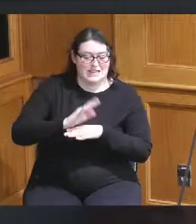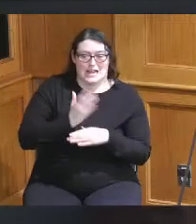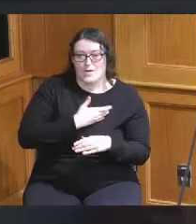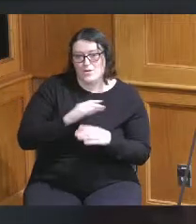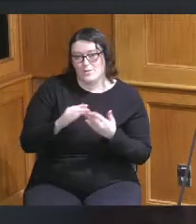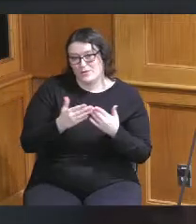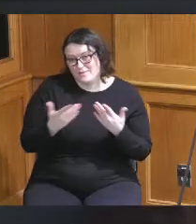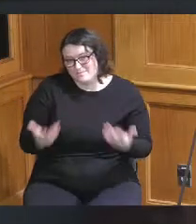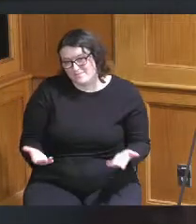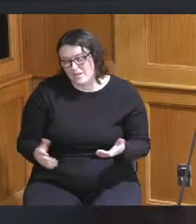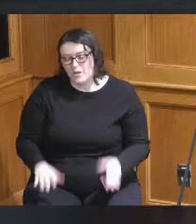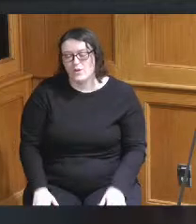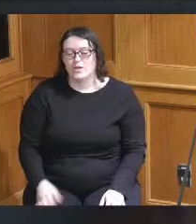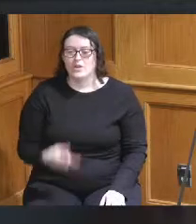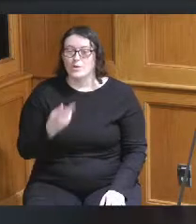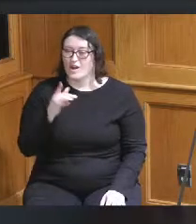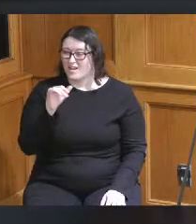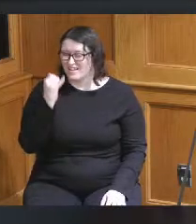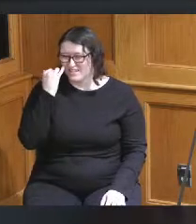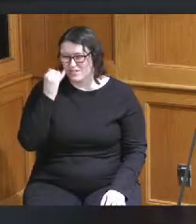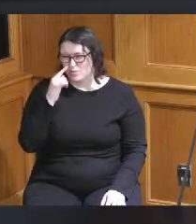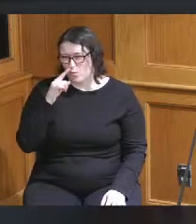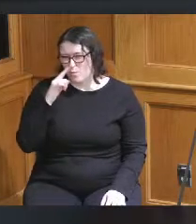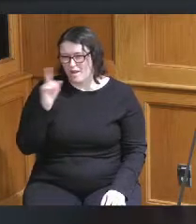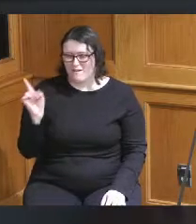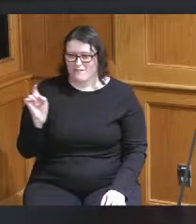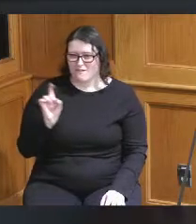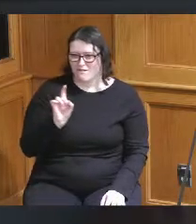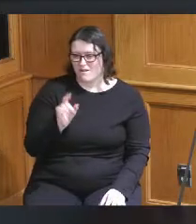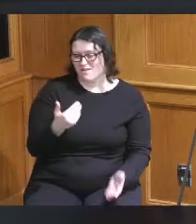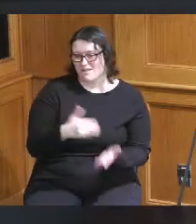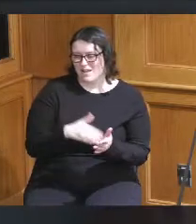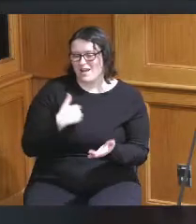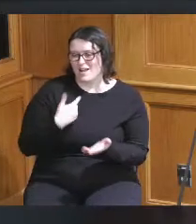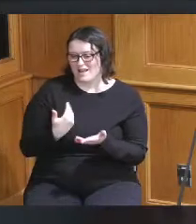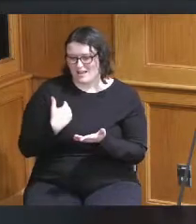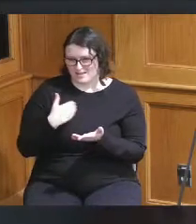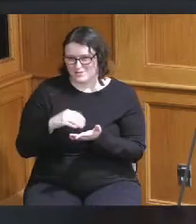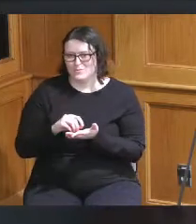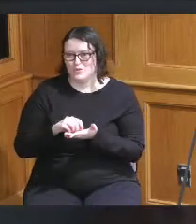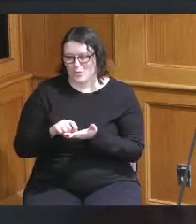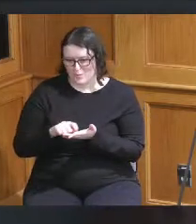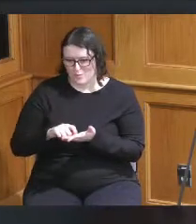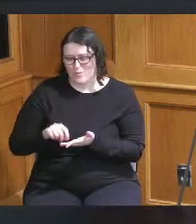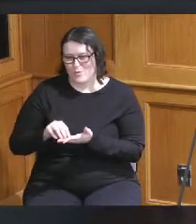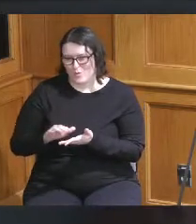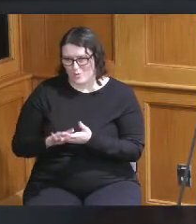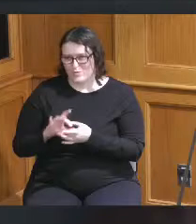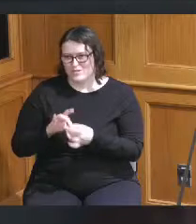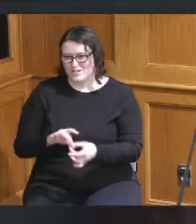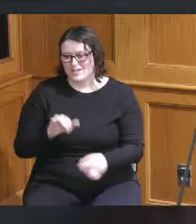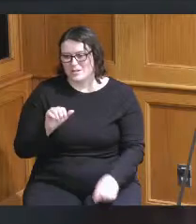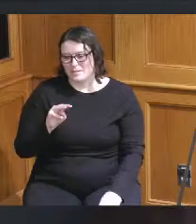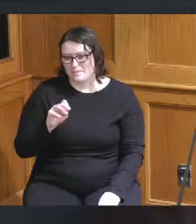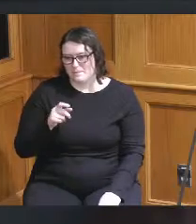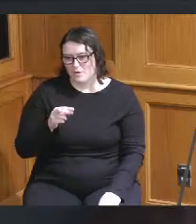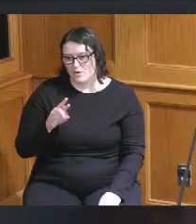So Holly, if you wouldn't mind coming forward again, I have written down some notes also about the impervious surface